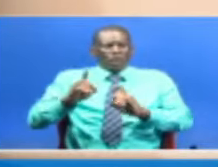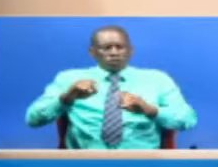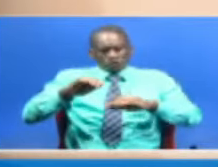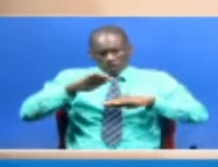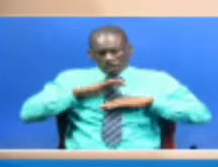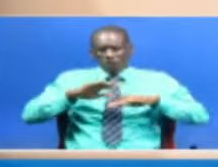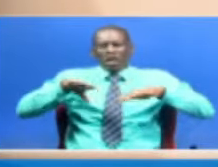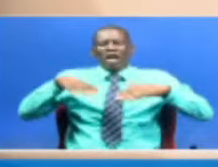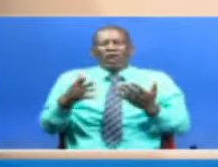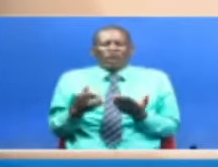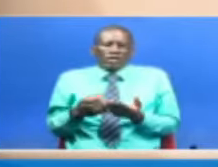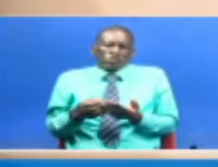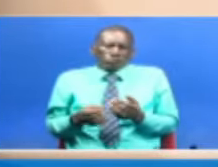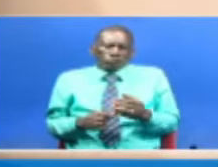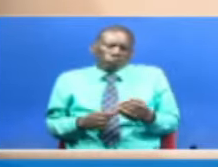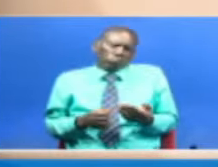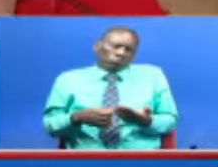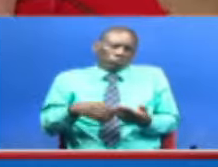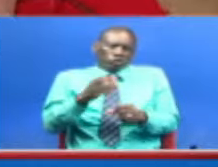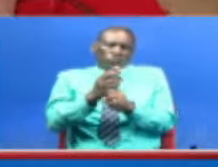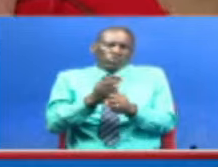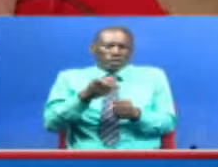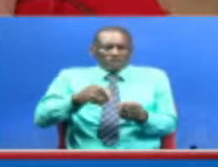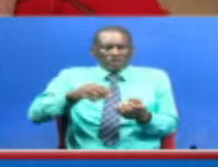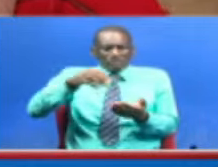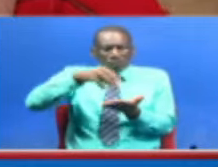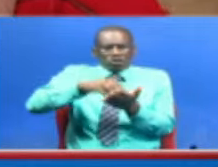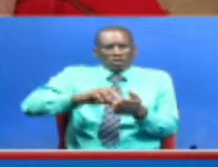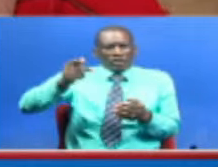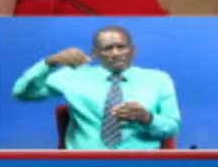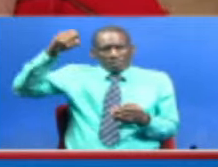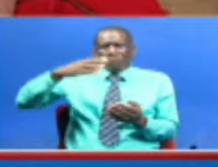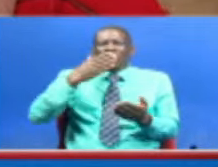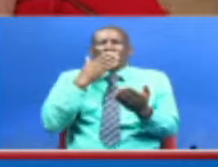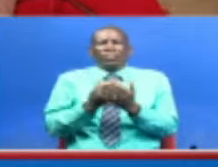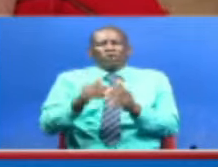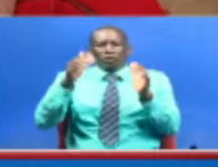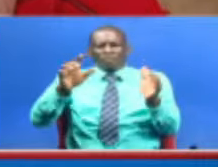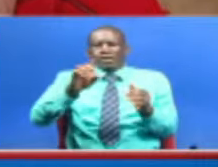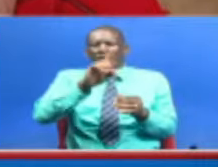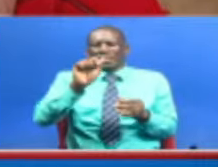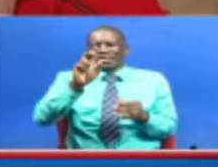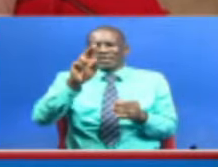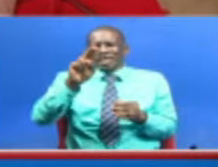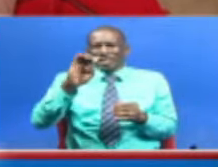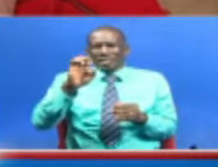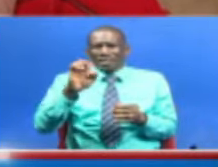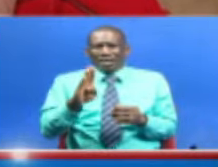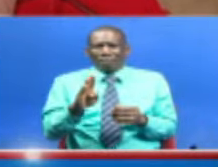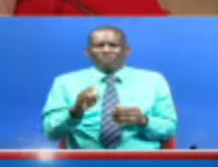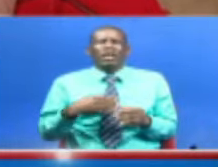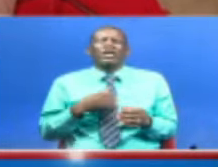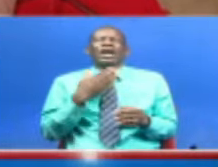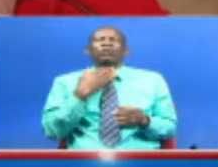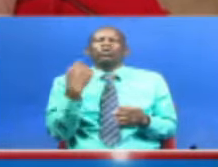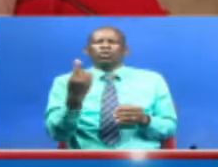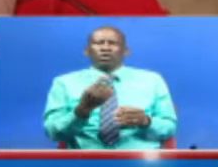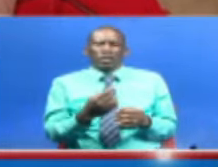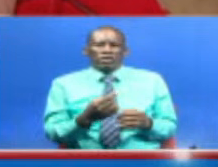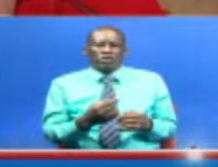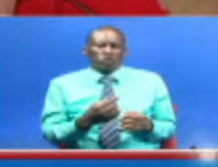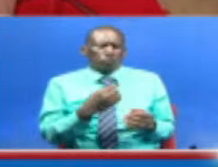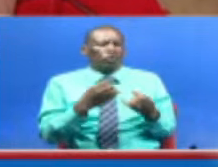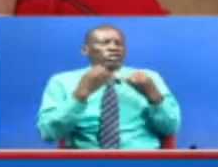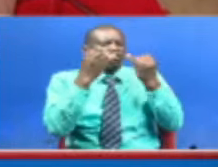do you fit into that picture as Kenya Power? Thank you so much, Zainab. I want actually to just notify the public that